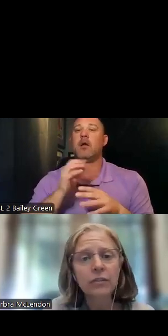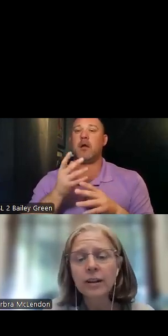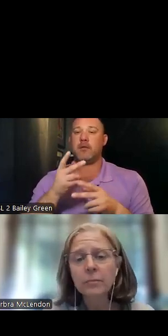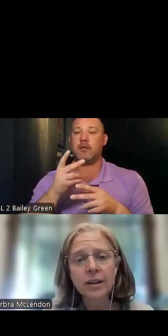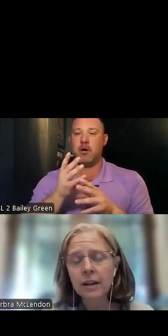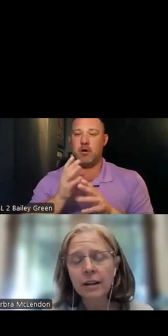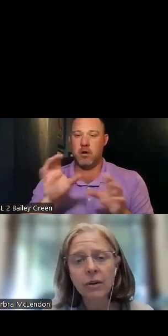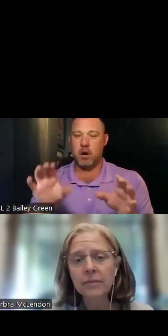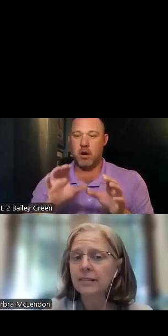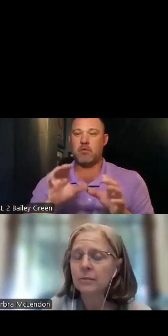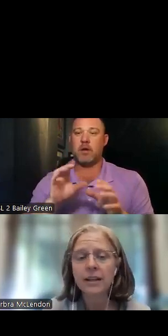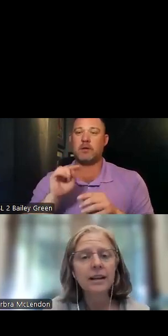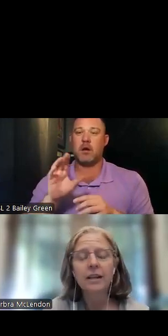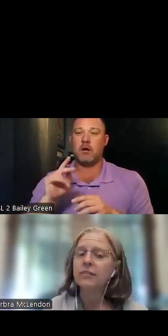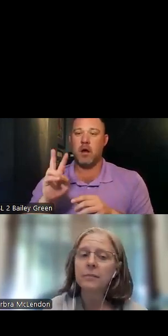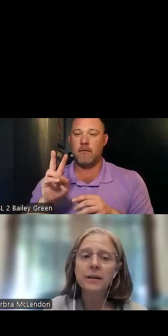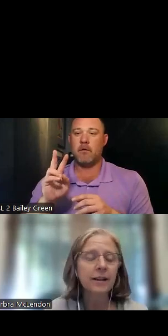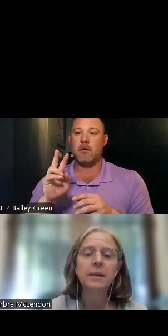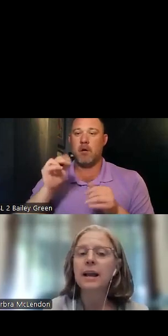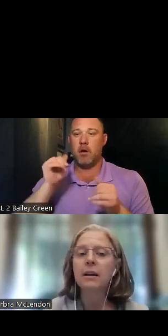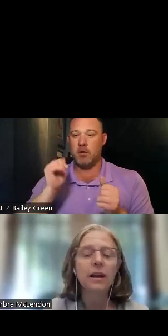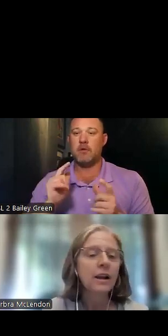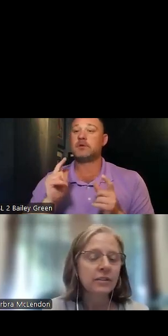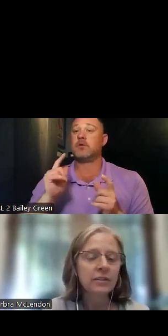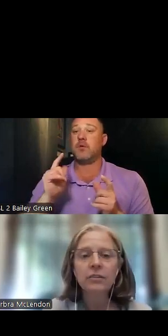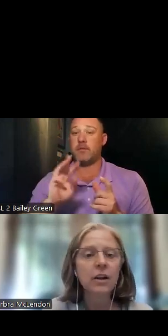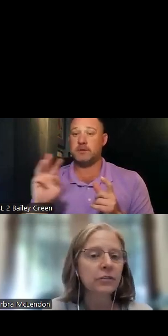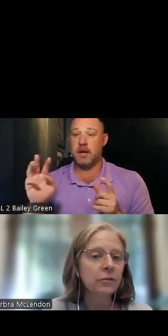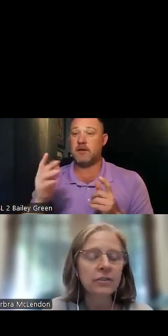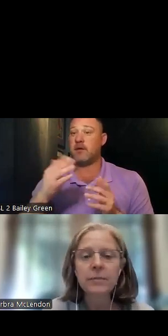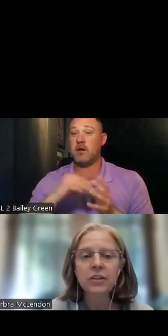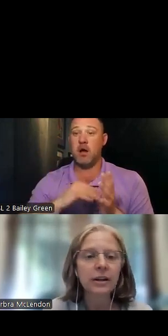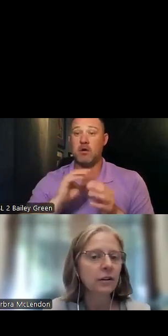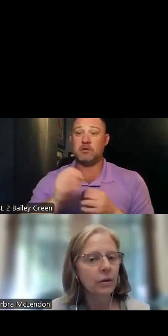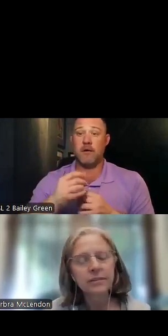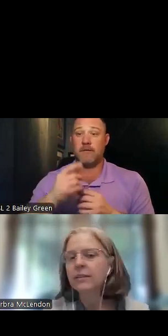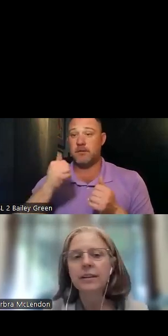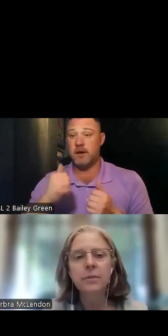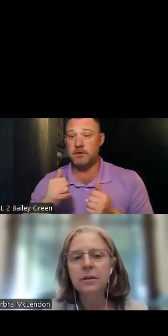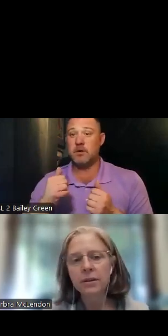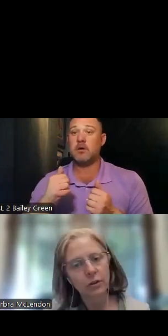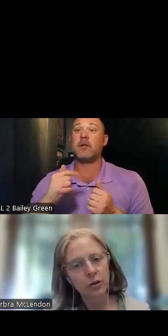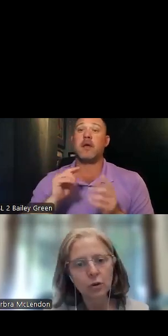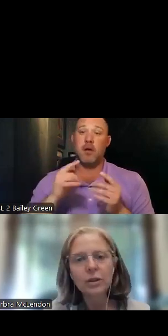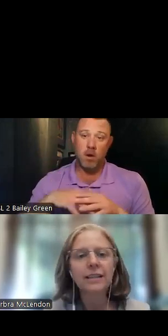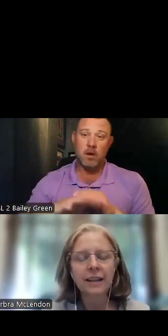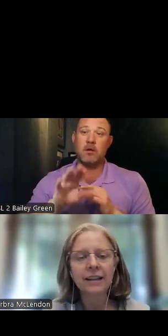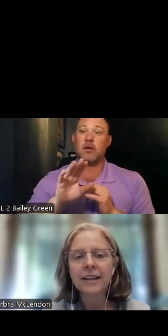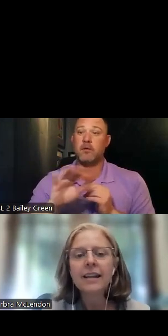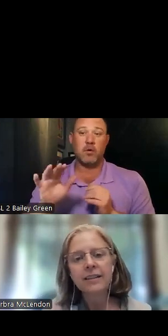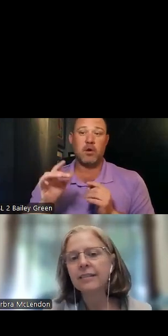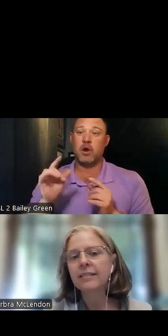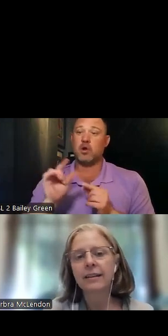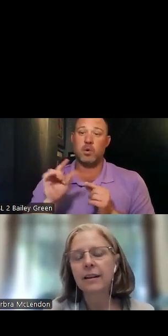the Alzheimer's.gov website. So again, if somebody's coming out of a doctor's office with a dementia, they're going to the computer and Googling